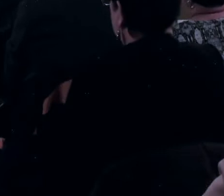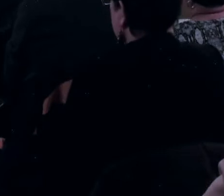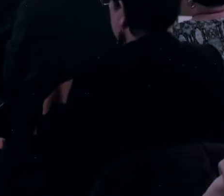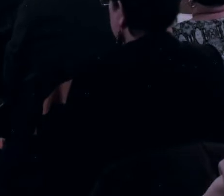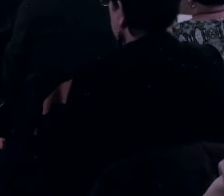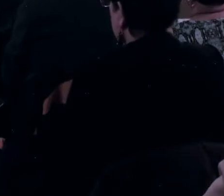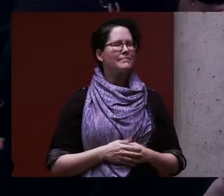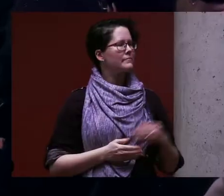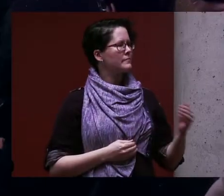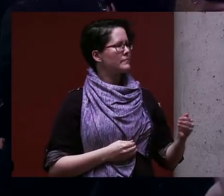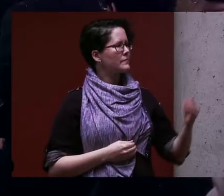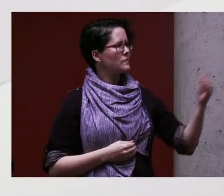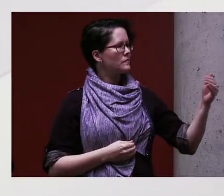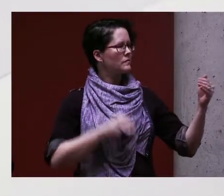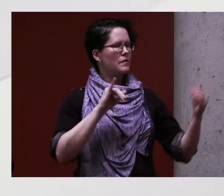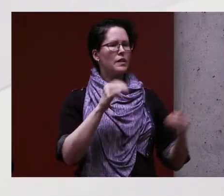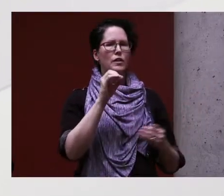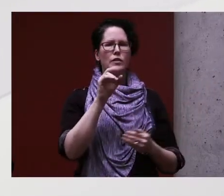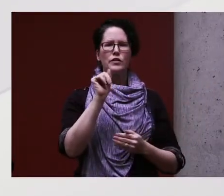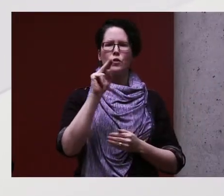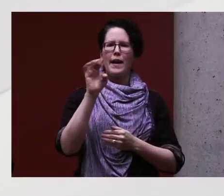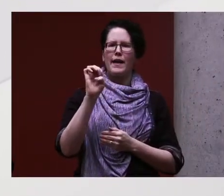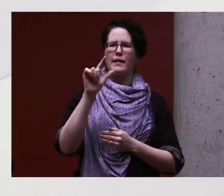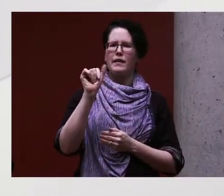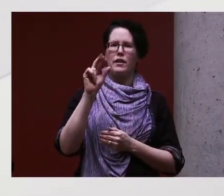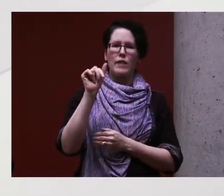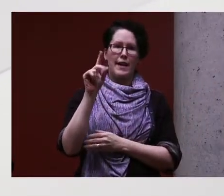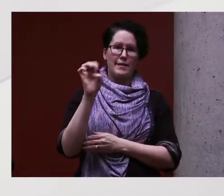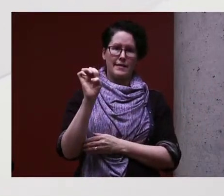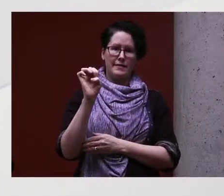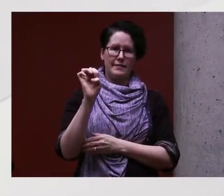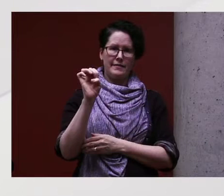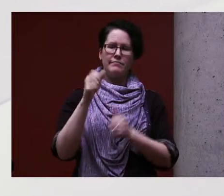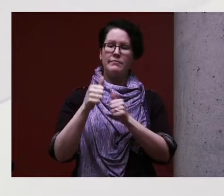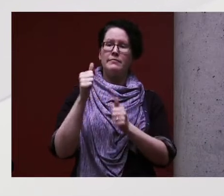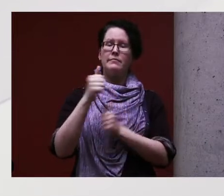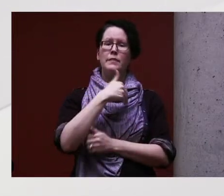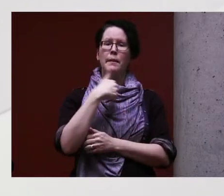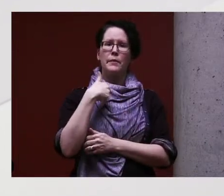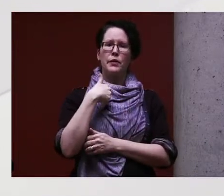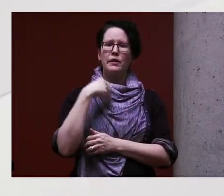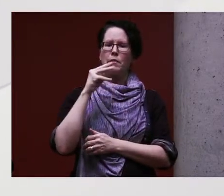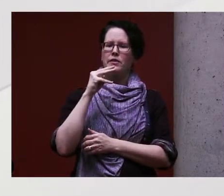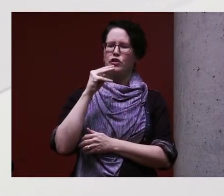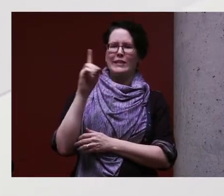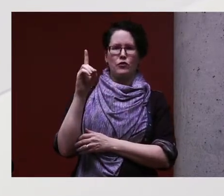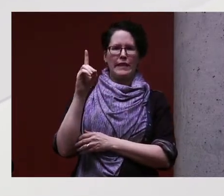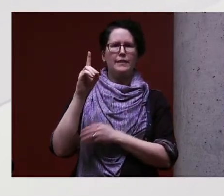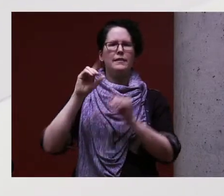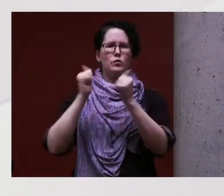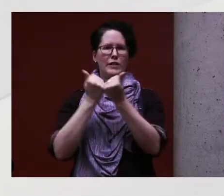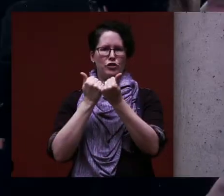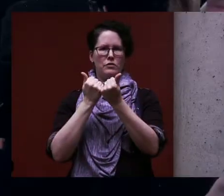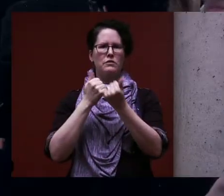Next, we have Joanne Larade, and she is an executive member of the Halifax chapter of Muscular Dystrophy and a resident of a